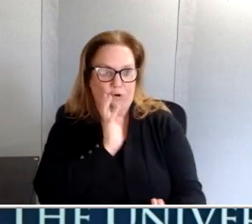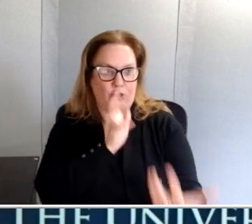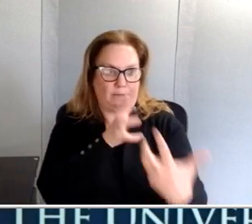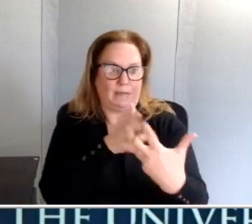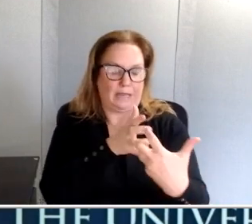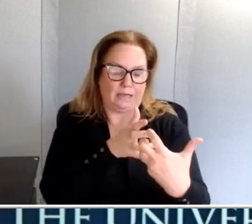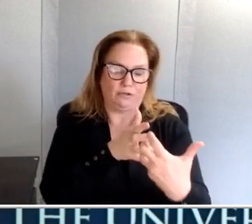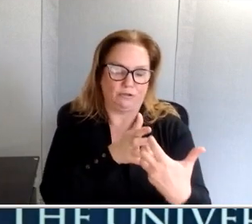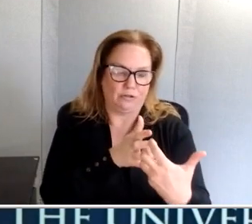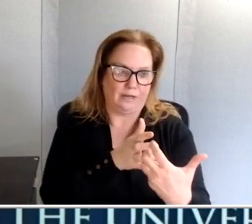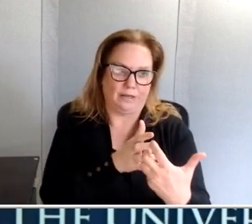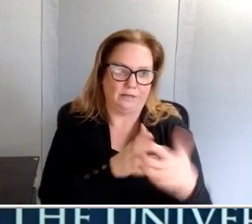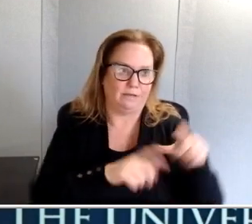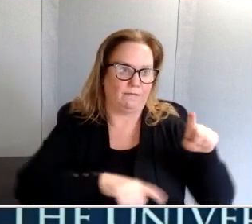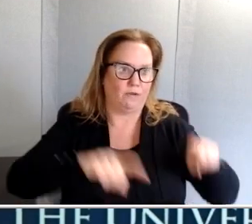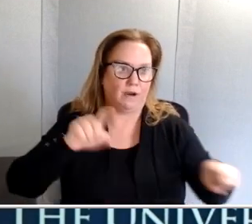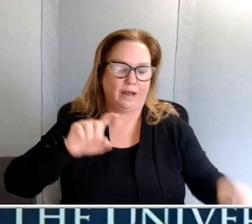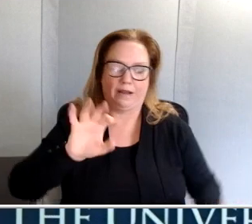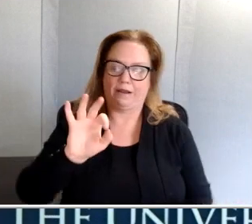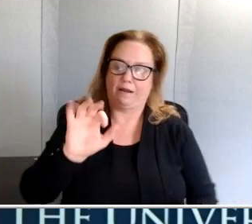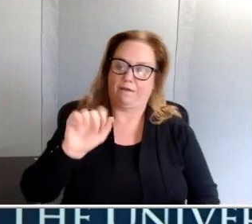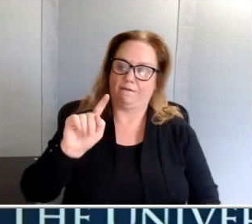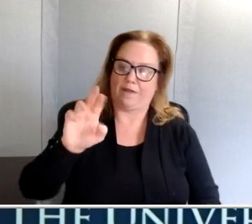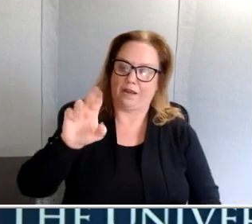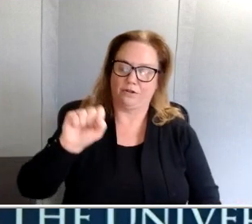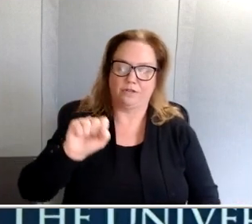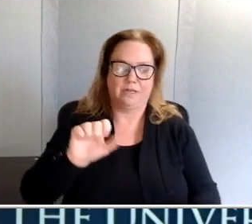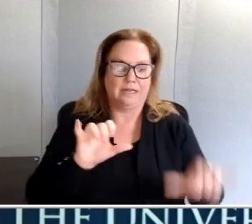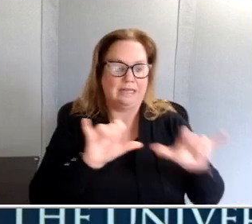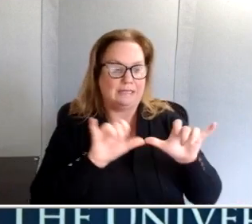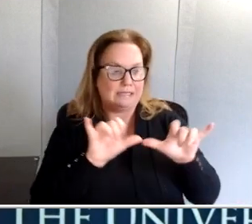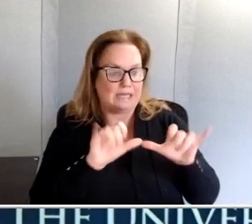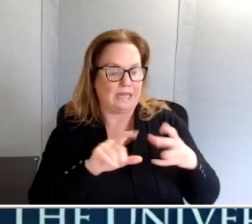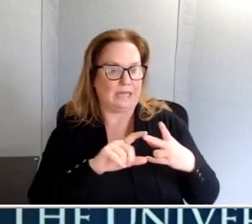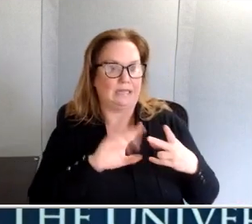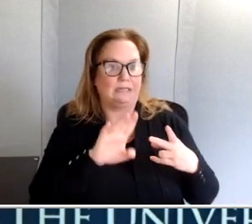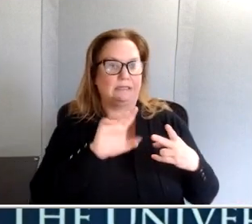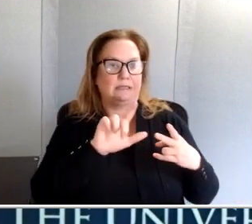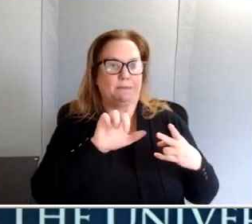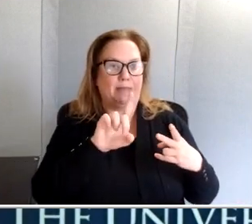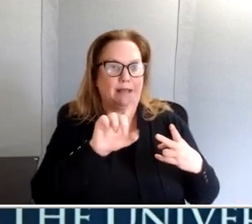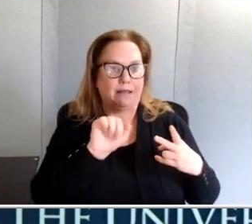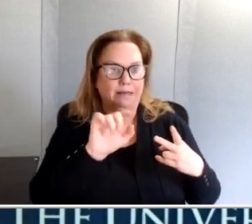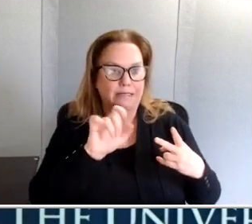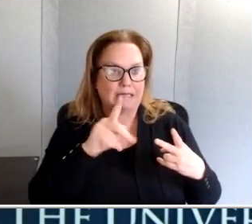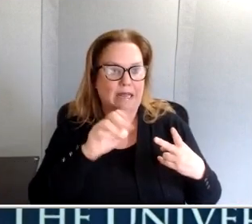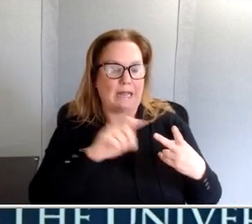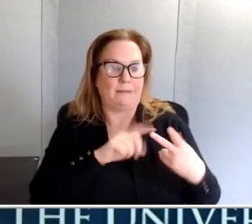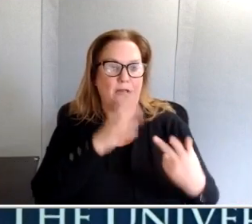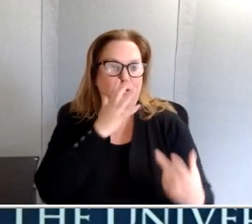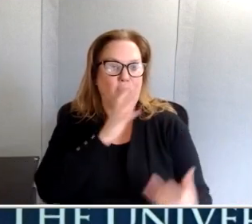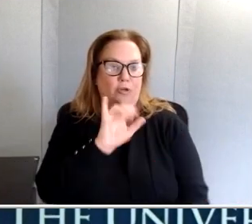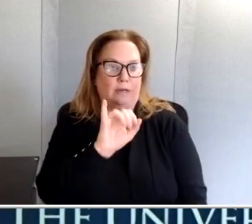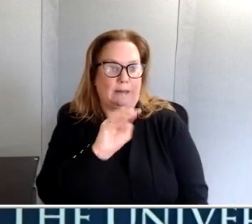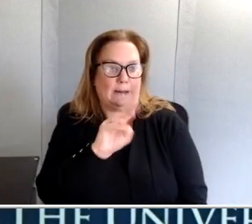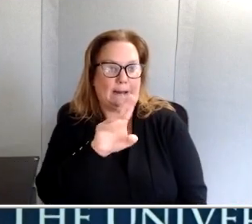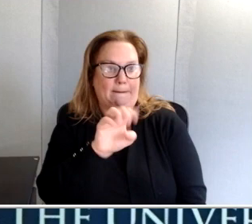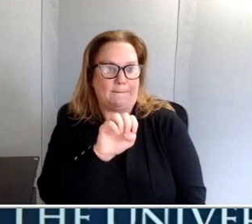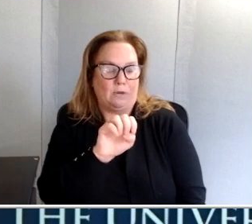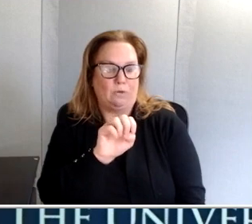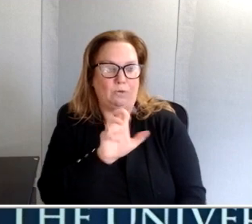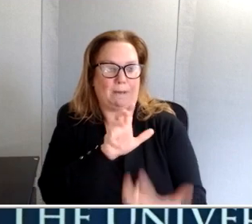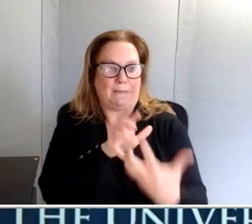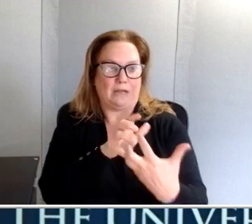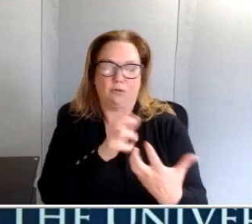so many different factors. That's based on the size of the donor, the blood type of the donor. Is it a good immune match? Because again, we want to avoid rejection.